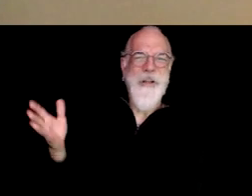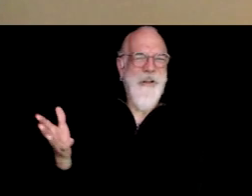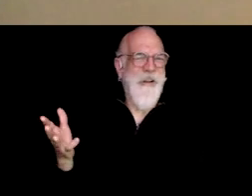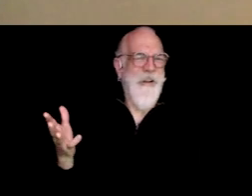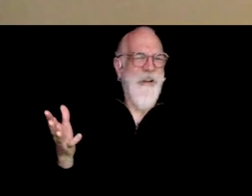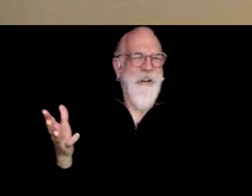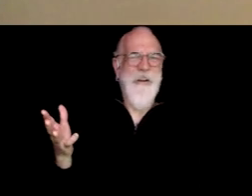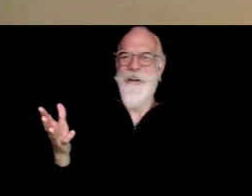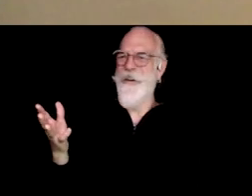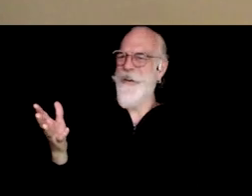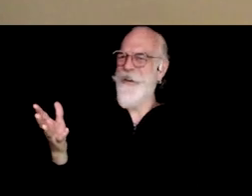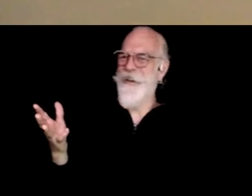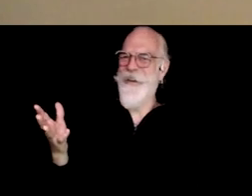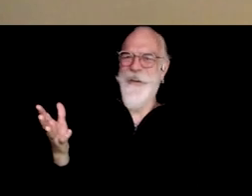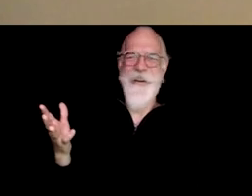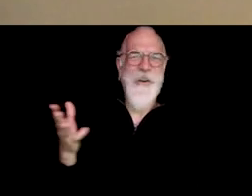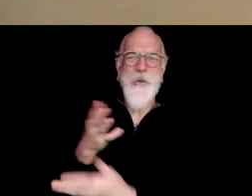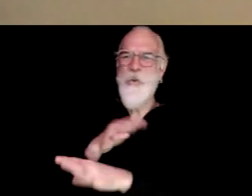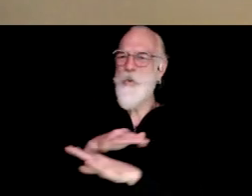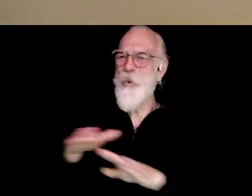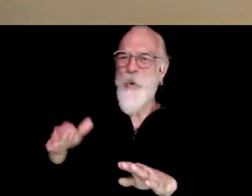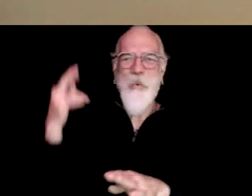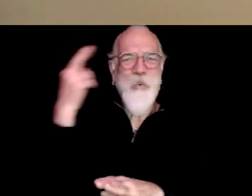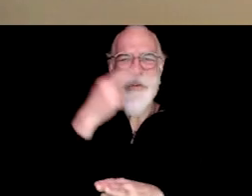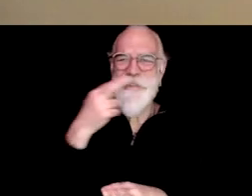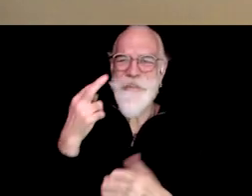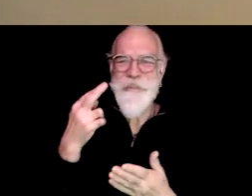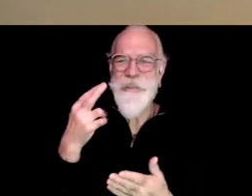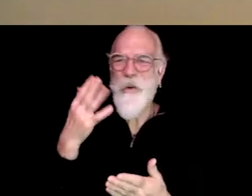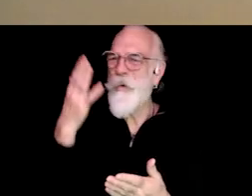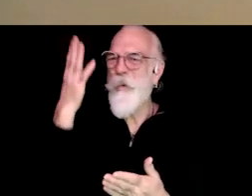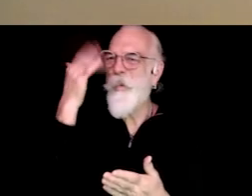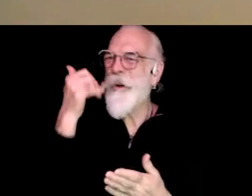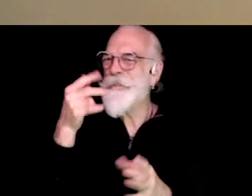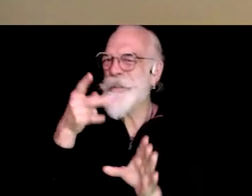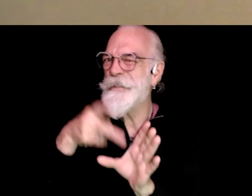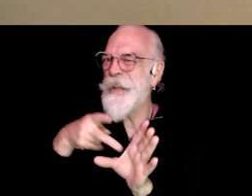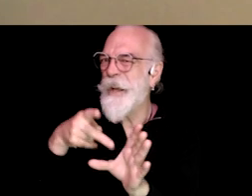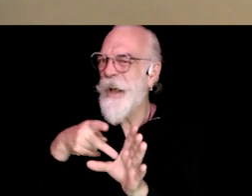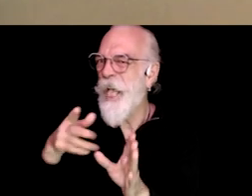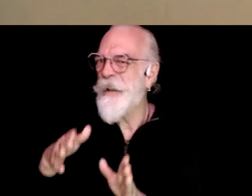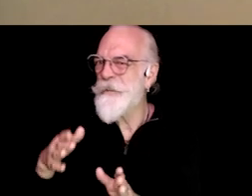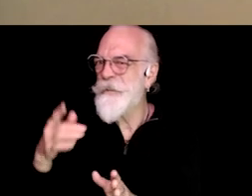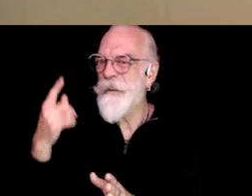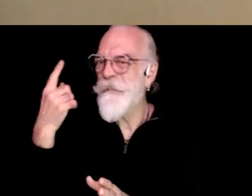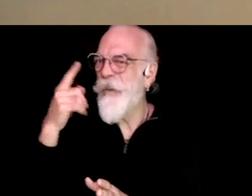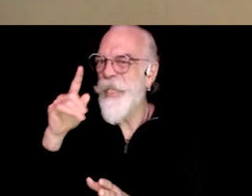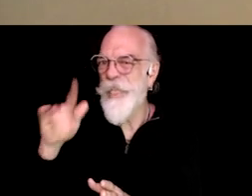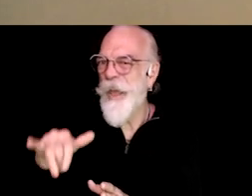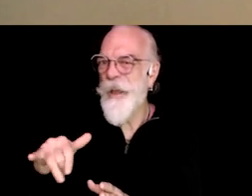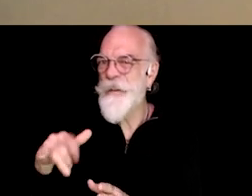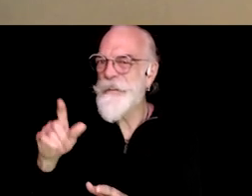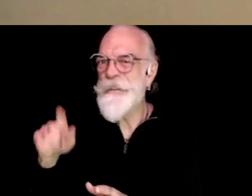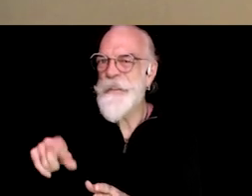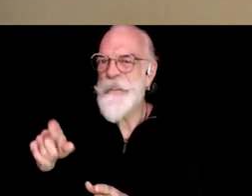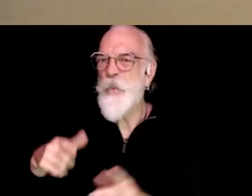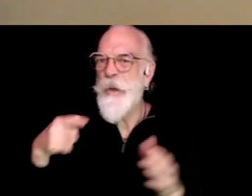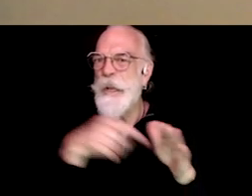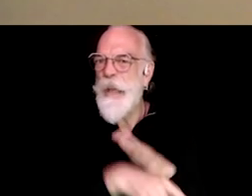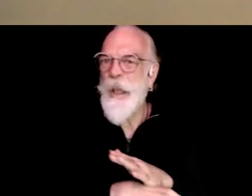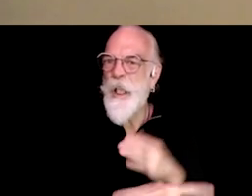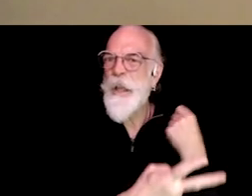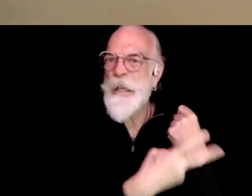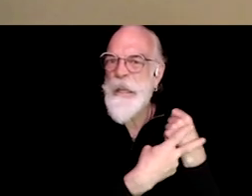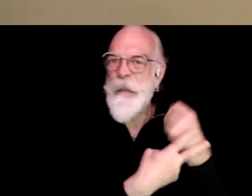not understand the psychology that goes into it, but I'm trying to understand human beings because it's